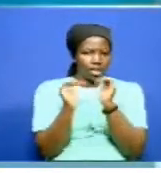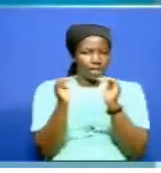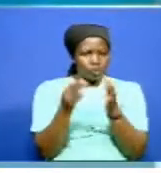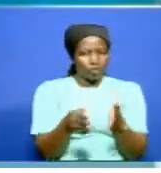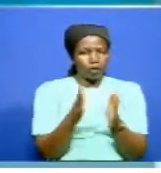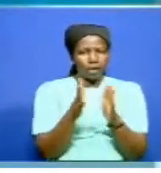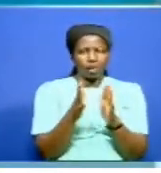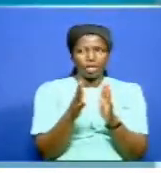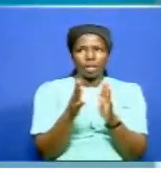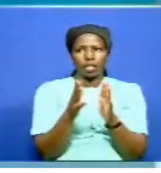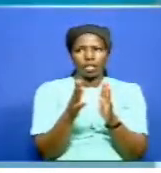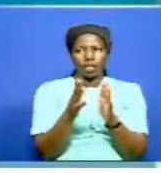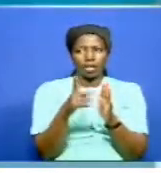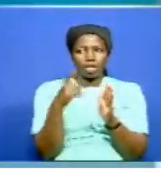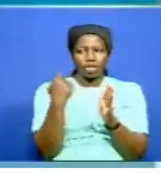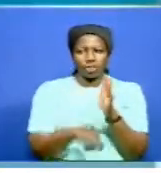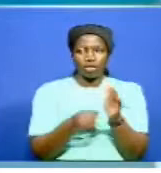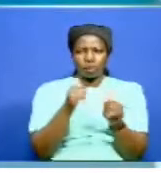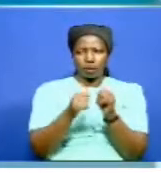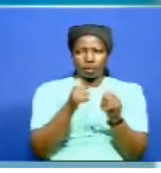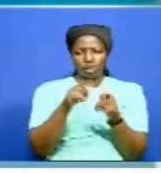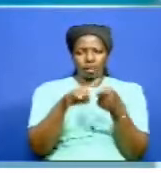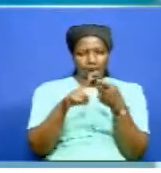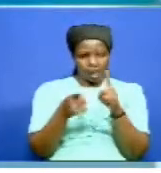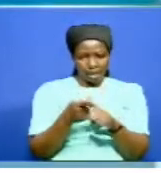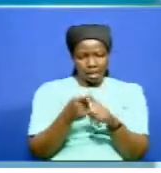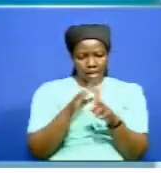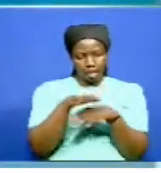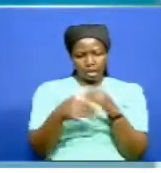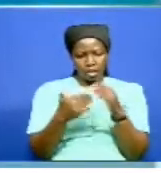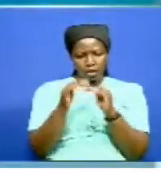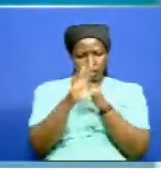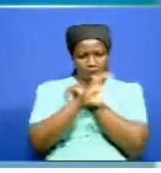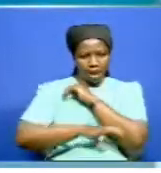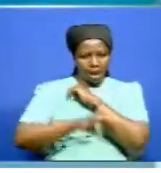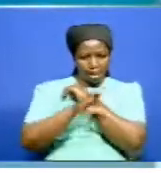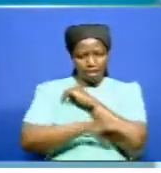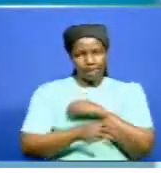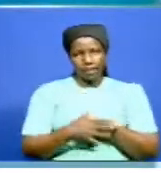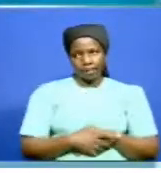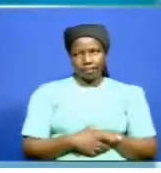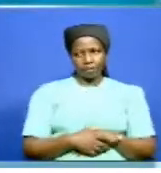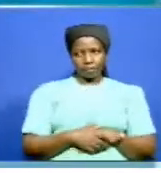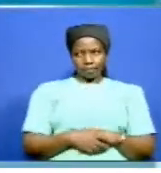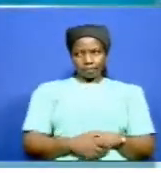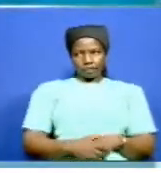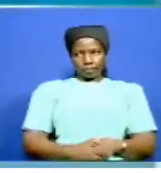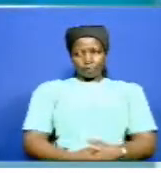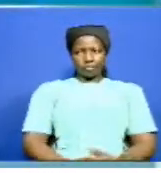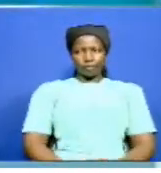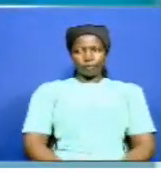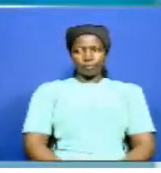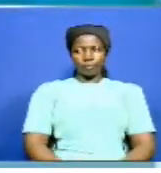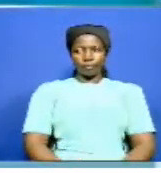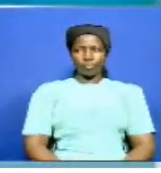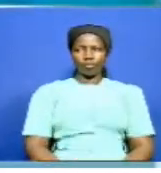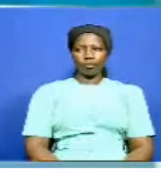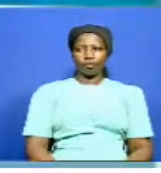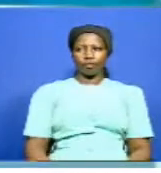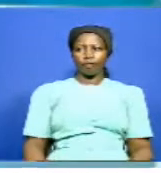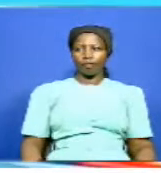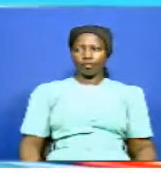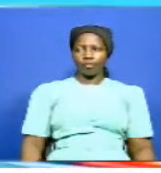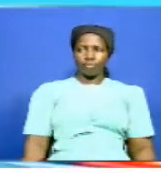at a cost which is standardized across all countries who are under that particular facility. And